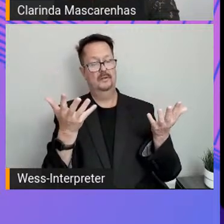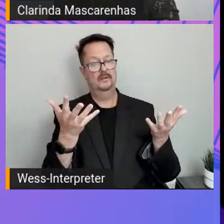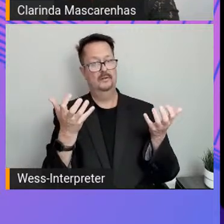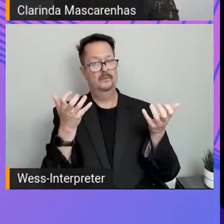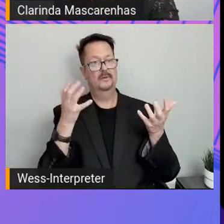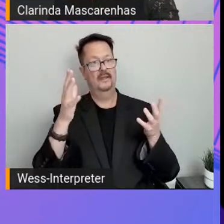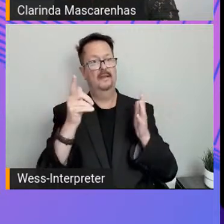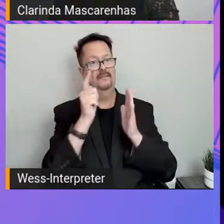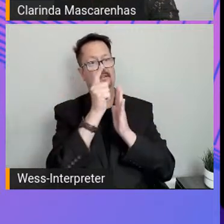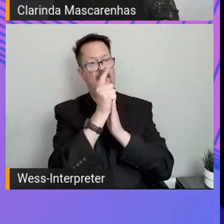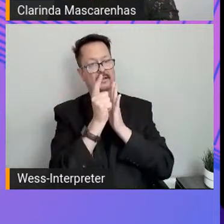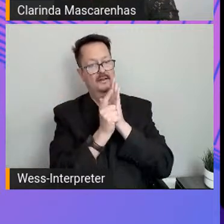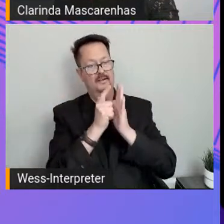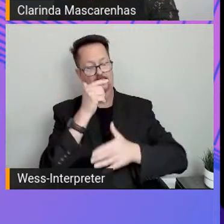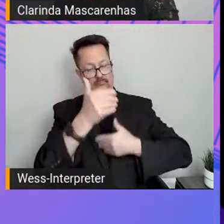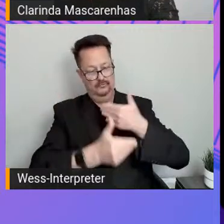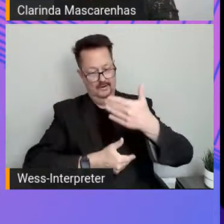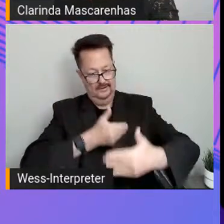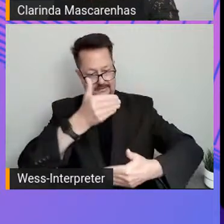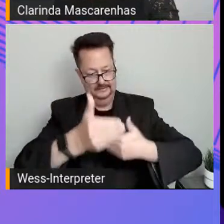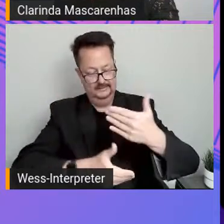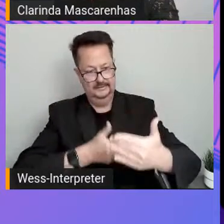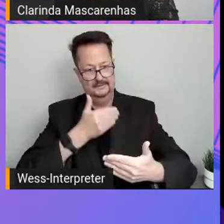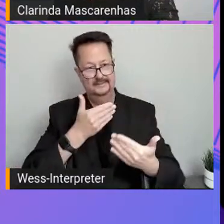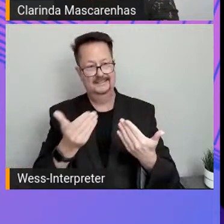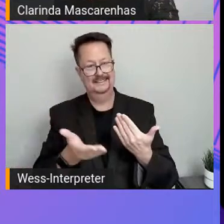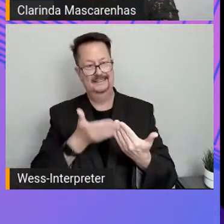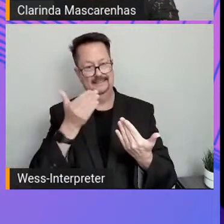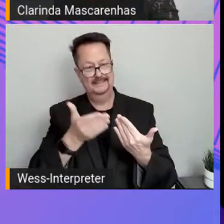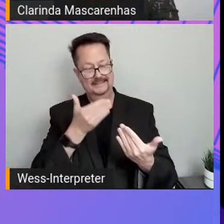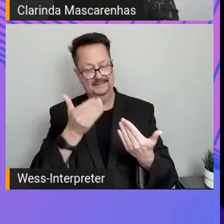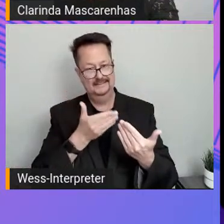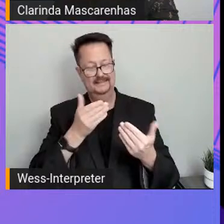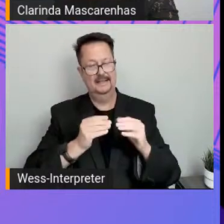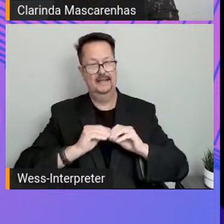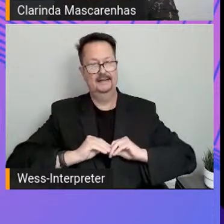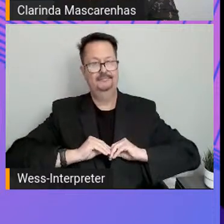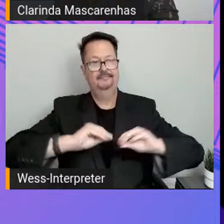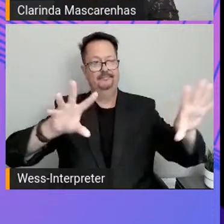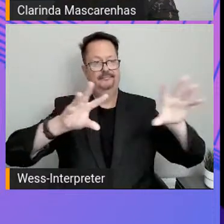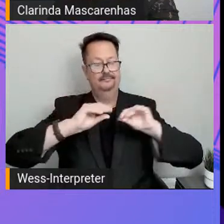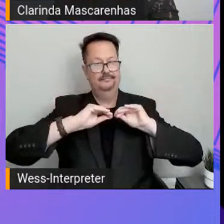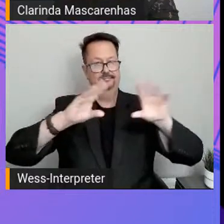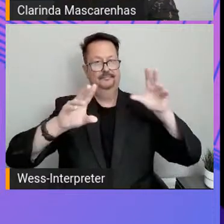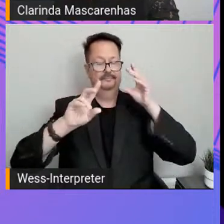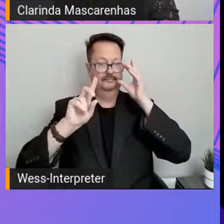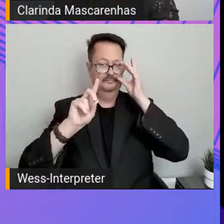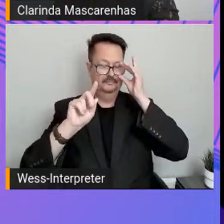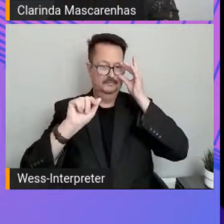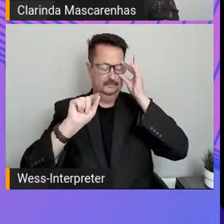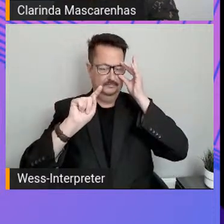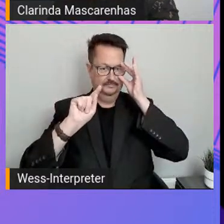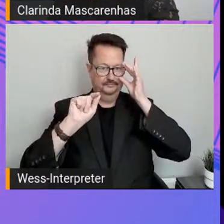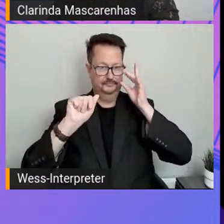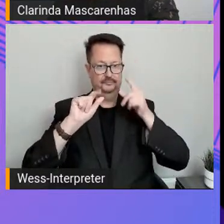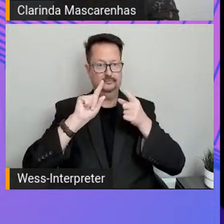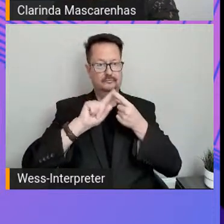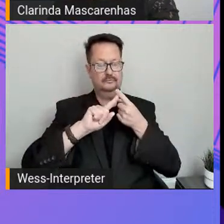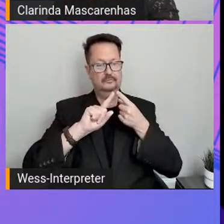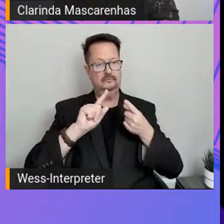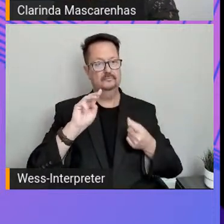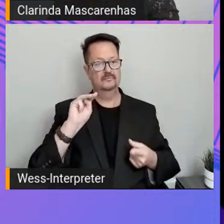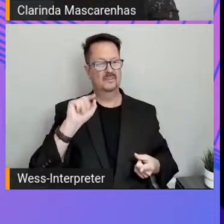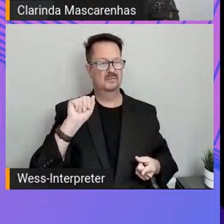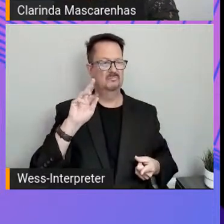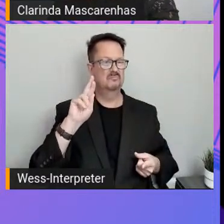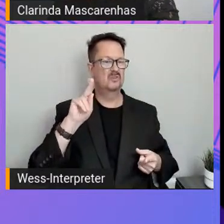legal processing done very easily and release their features to market, time to market very fast. And that's why they've gone ahead and